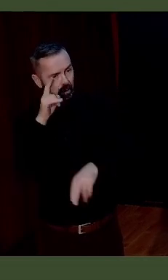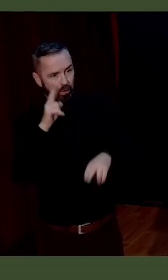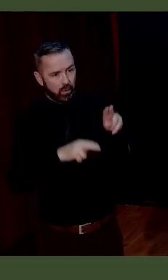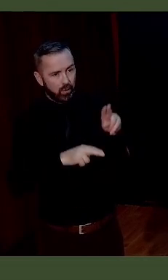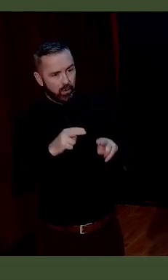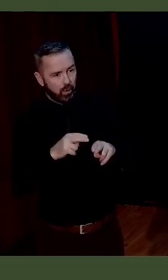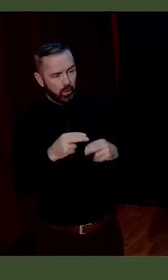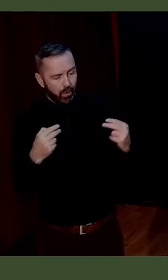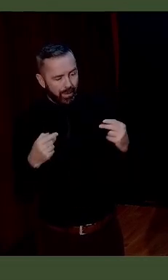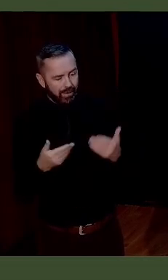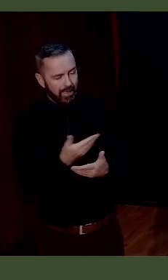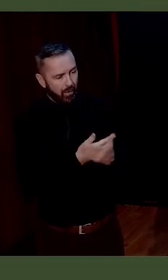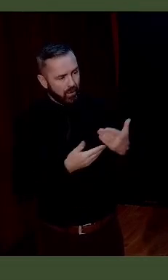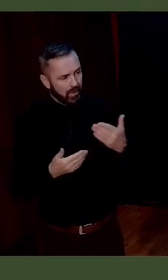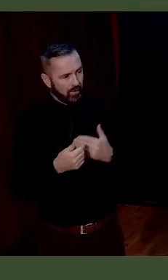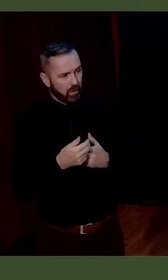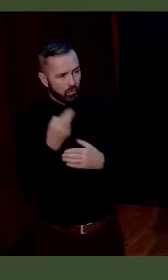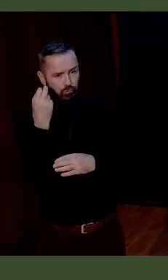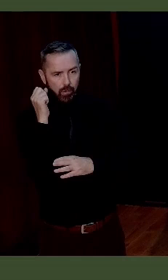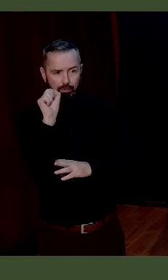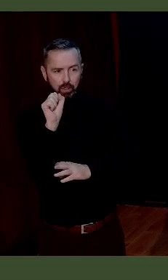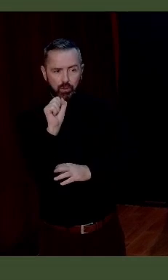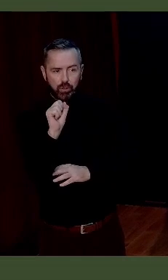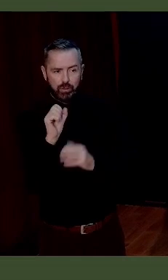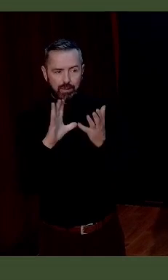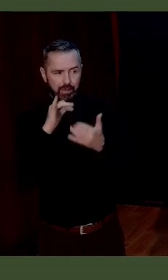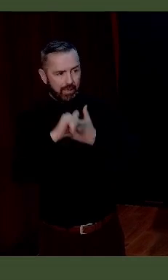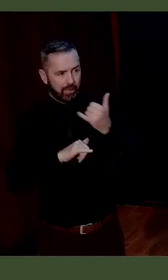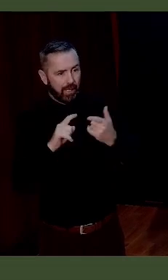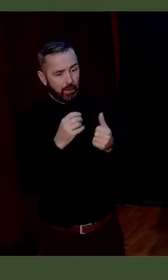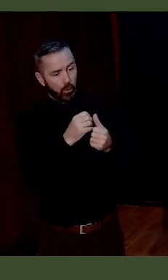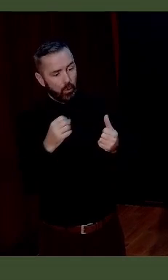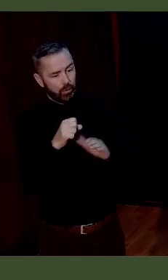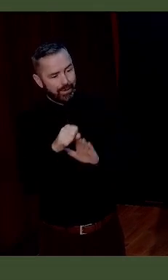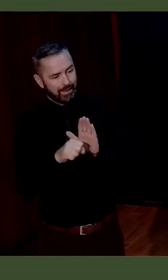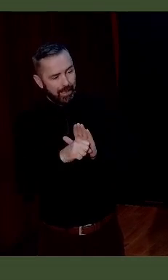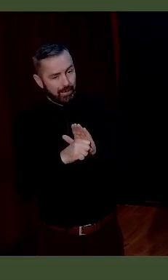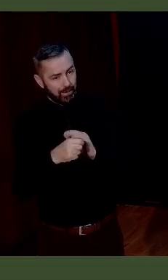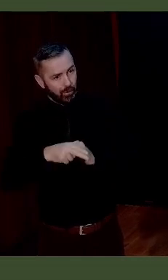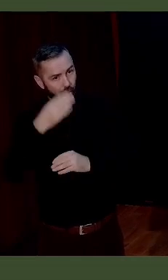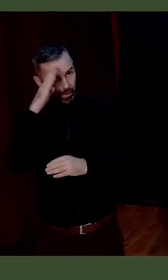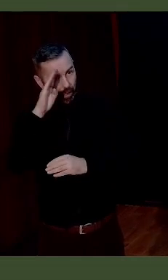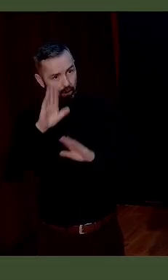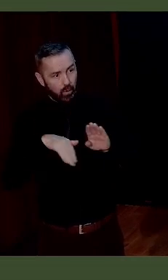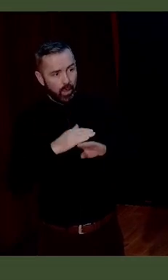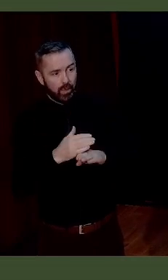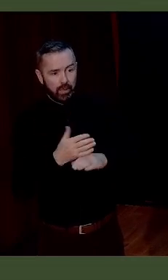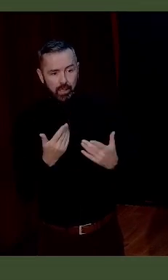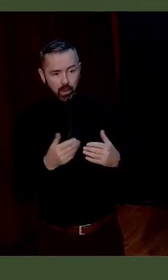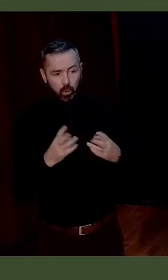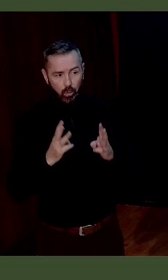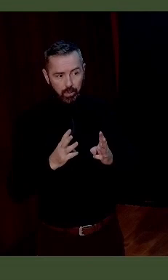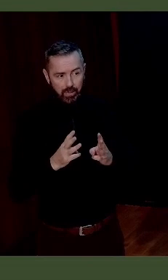new counter-narratives to the revolutionary decade and the subsequent states, not forgetting Northern Ireland, of course, where the position of women wasn't